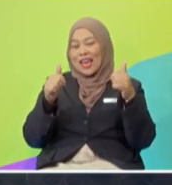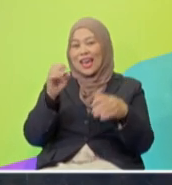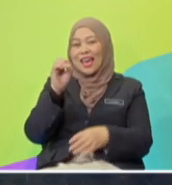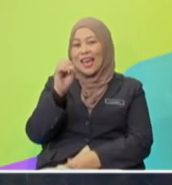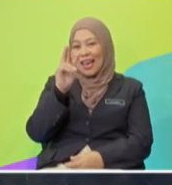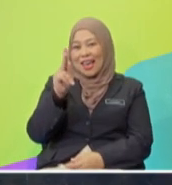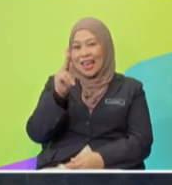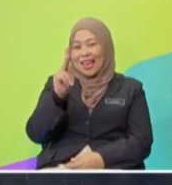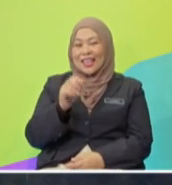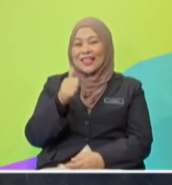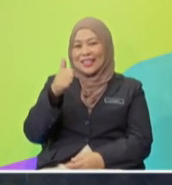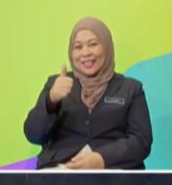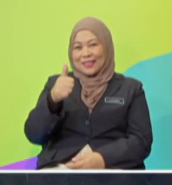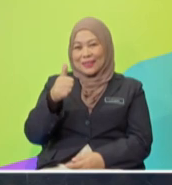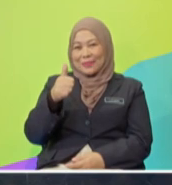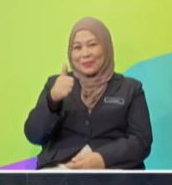thumbs up.